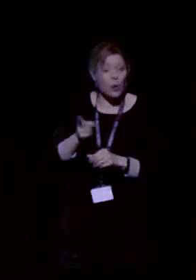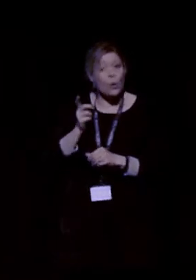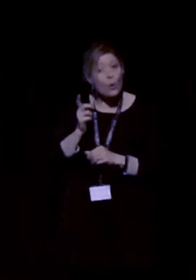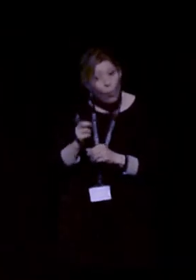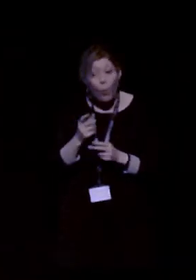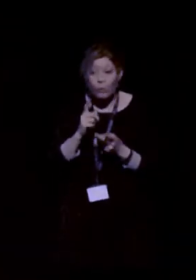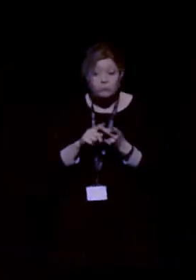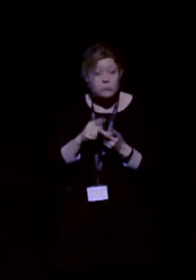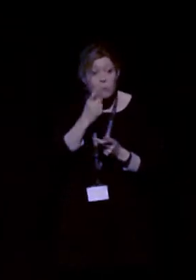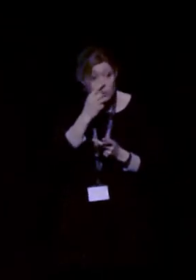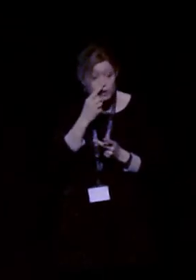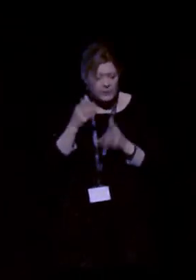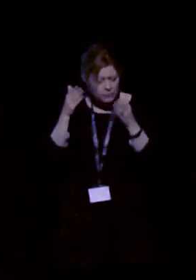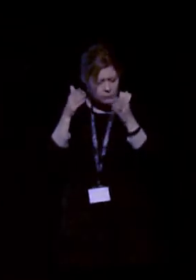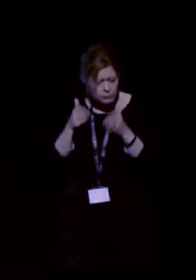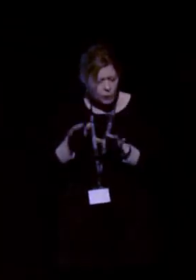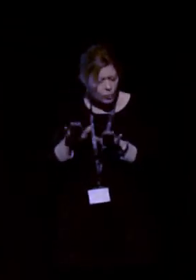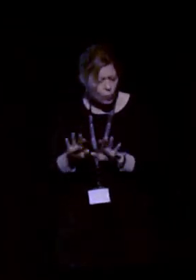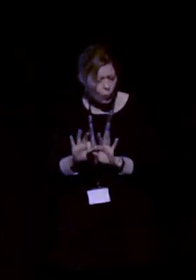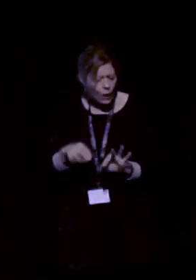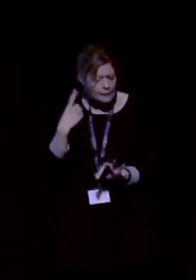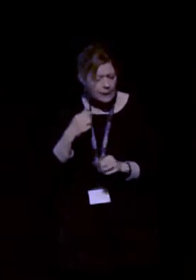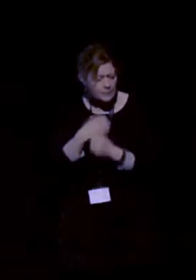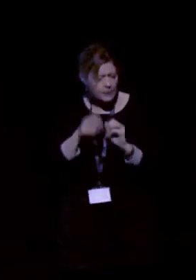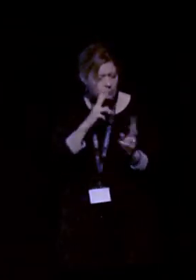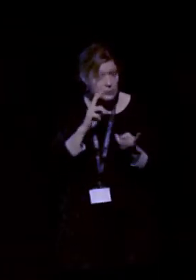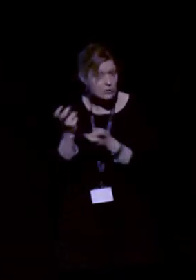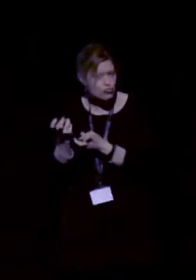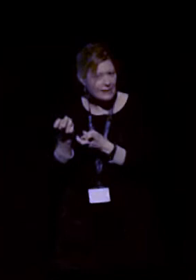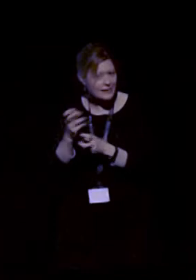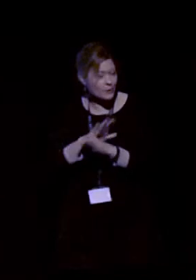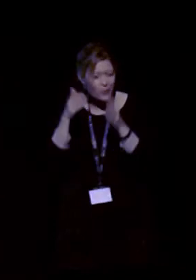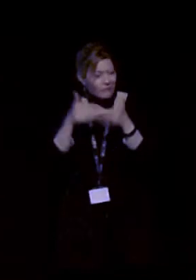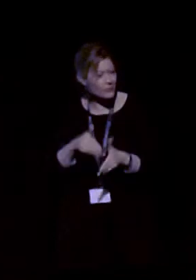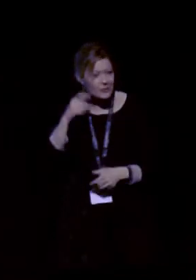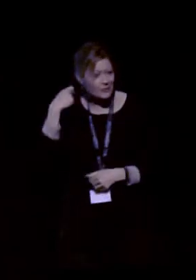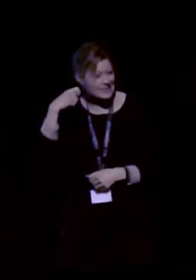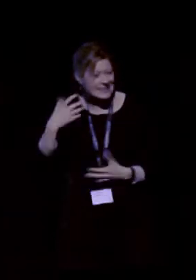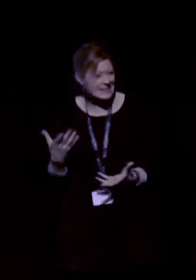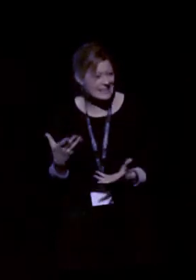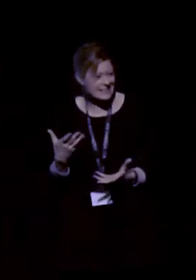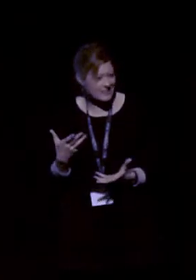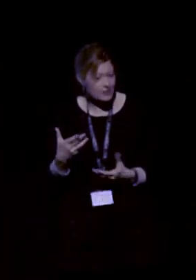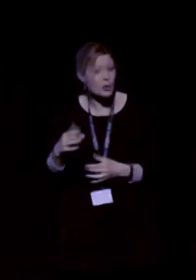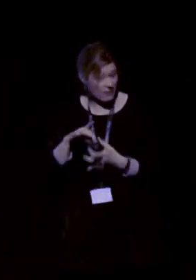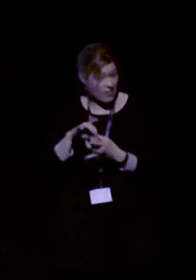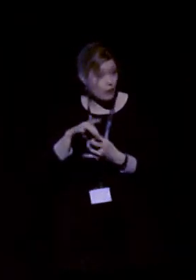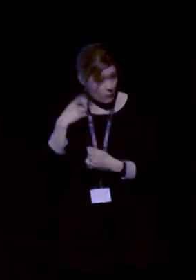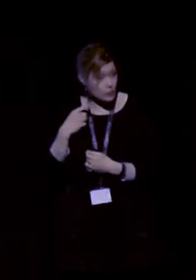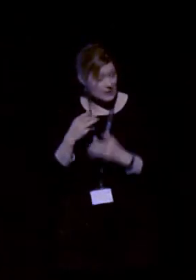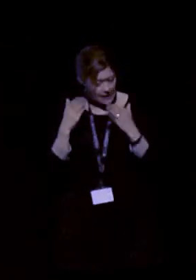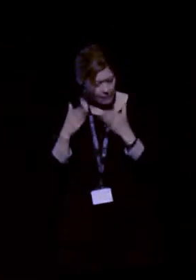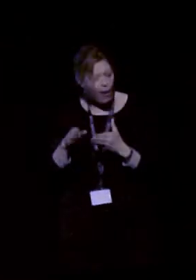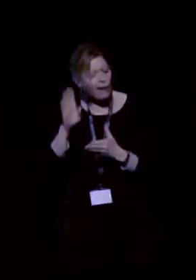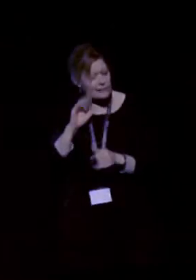distract attention from the tinnitus, and if you're listening to your therapeutic sound rather than your tinnitus, it might be